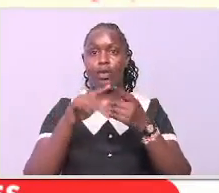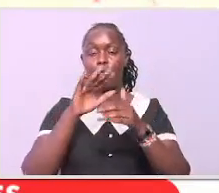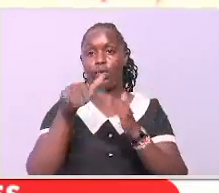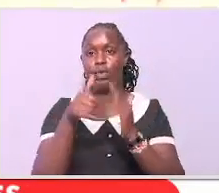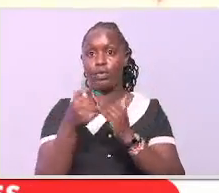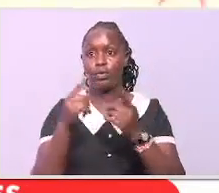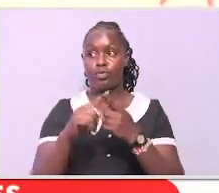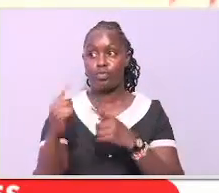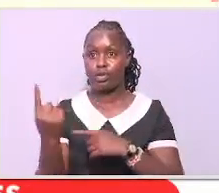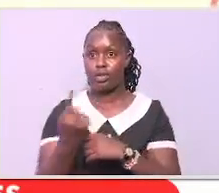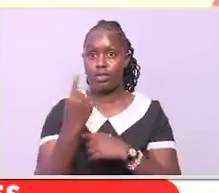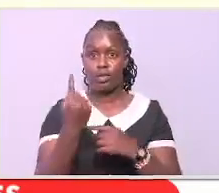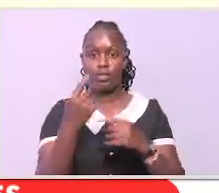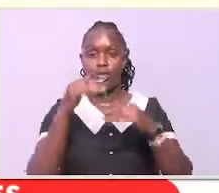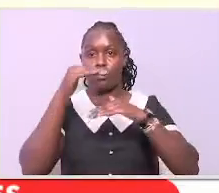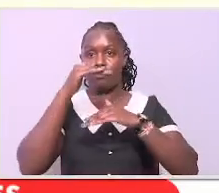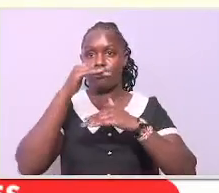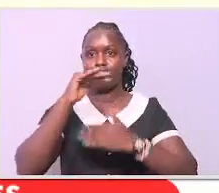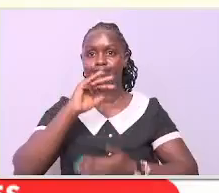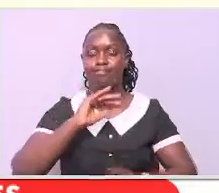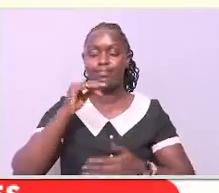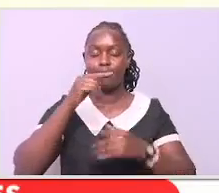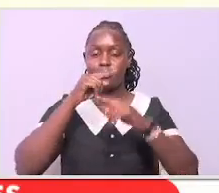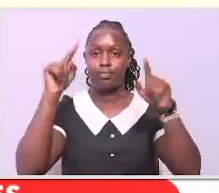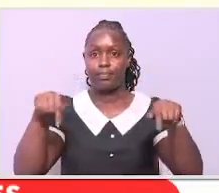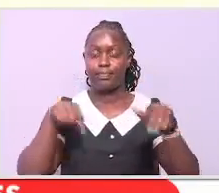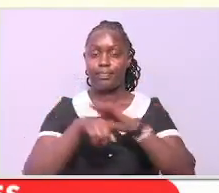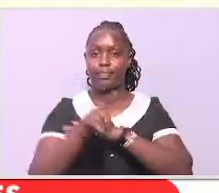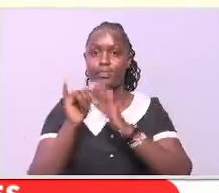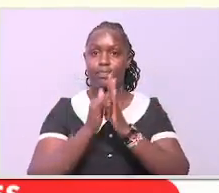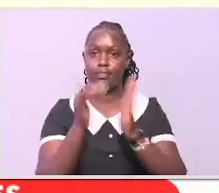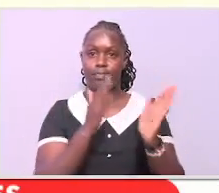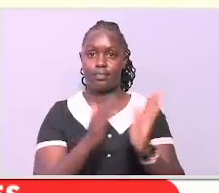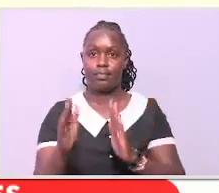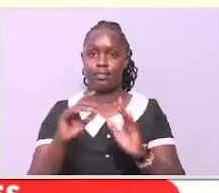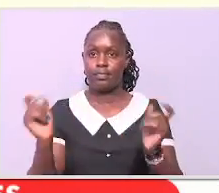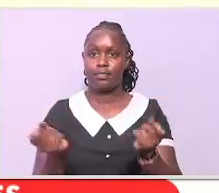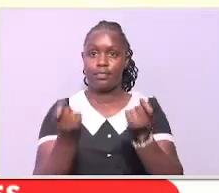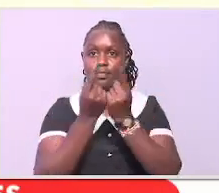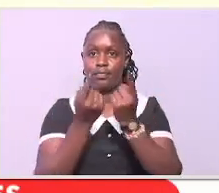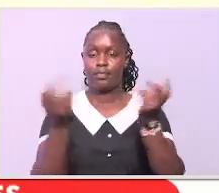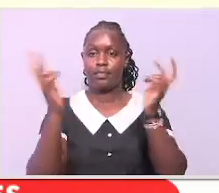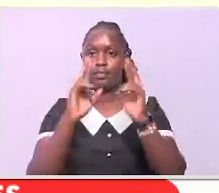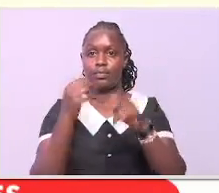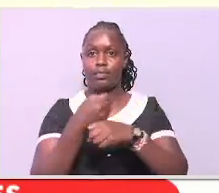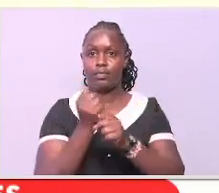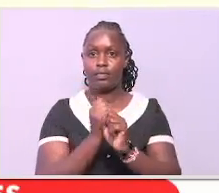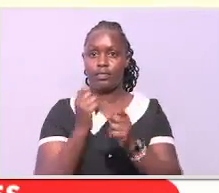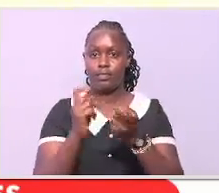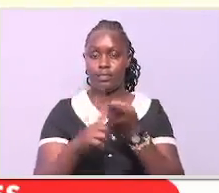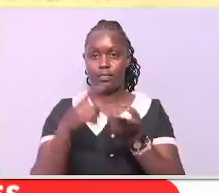handed Agoro Sare the sweet revenge, while organizers of the event are yet to make the verdict on the appeal.